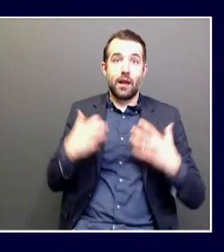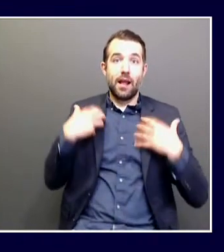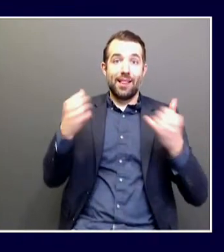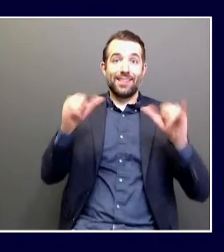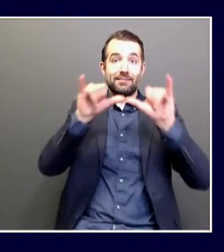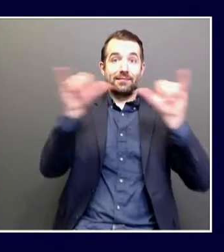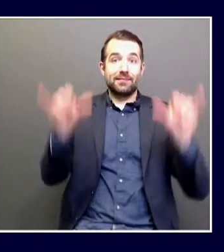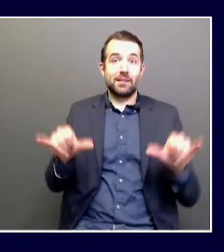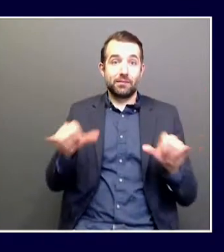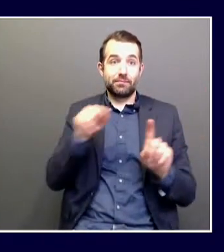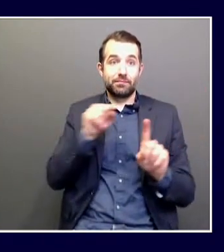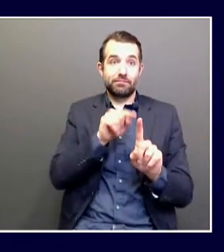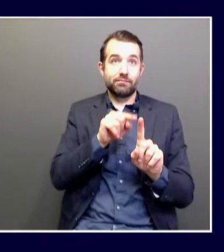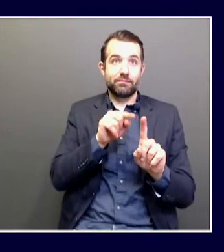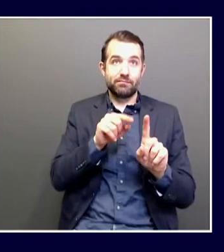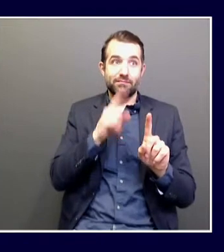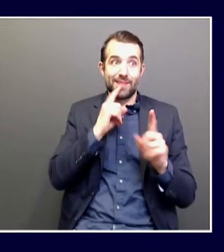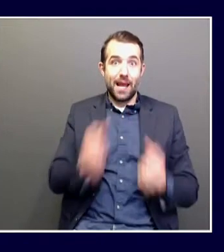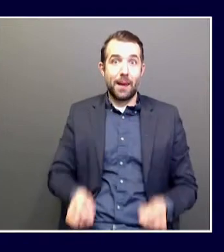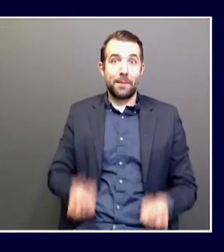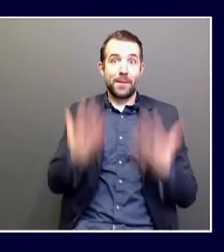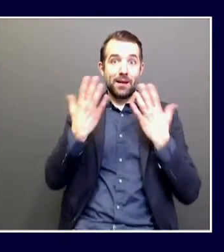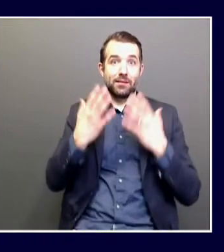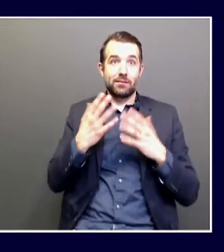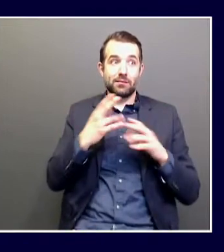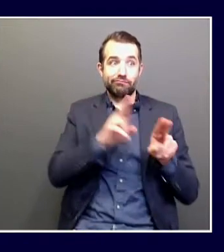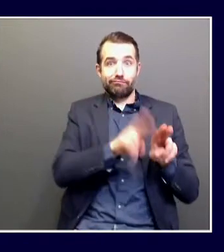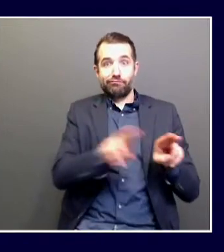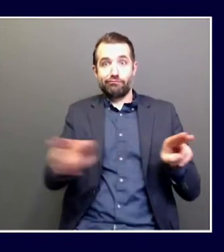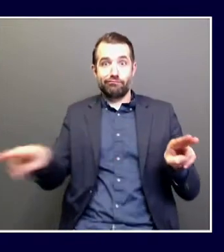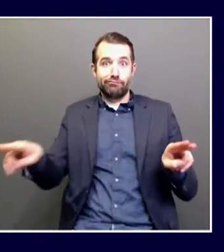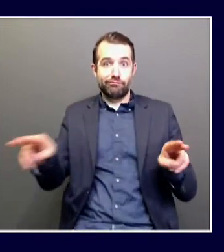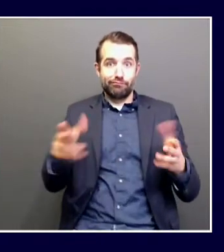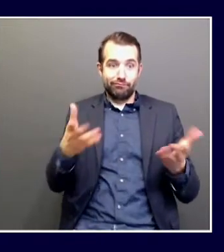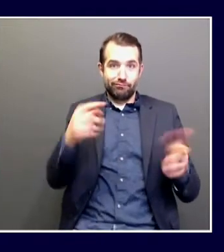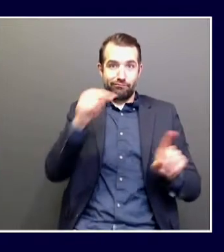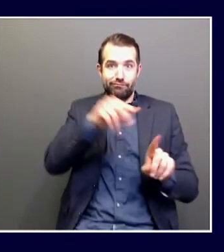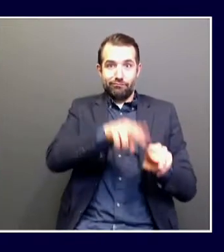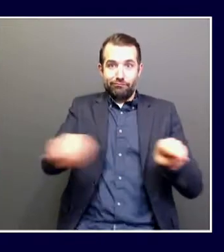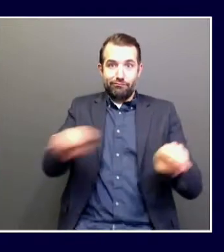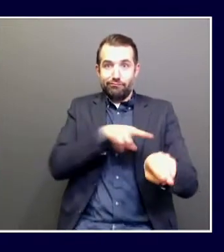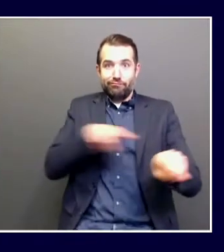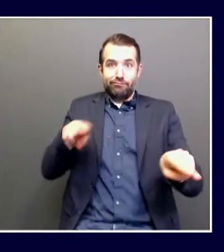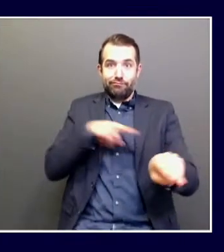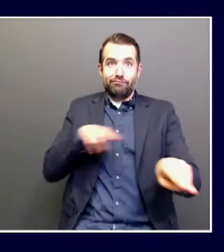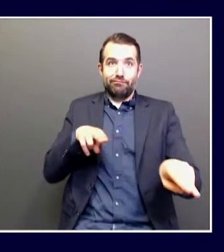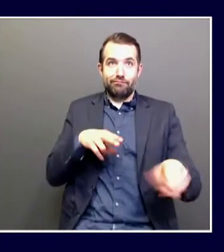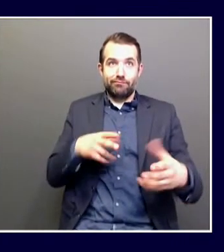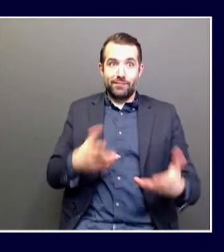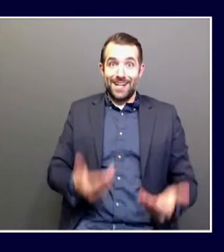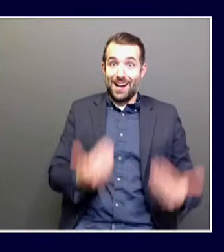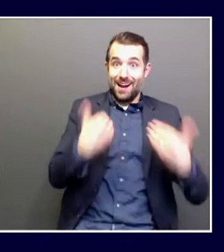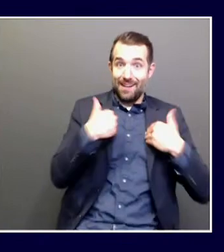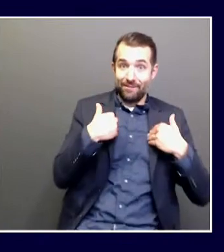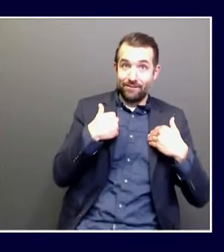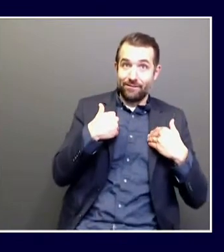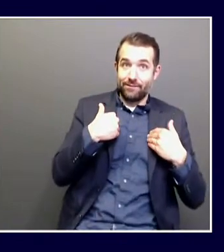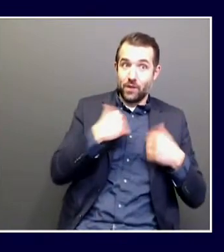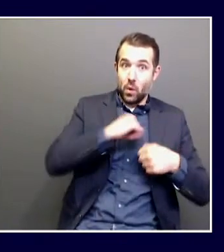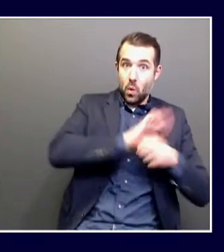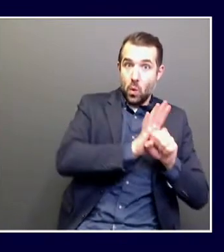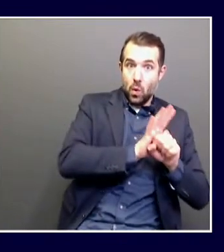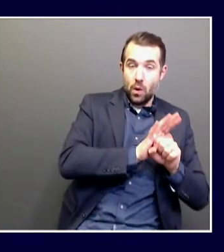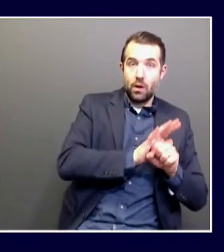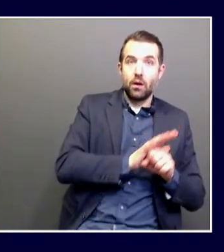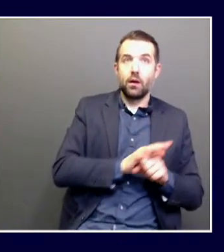doesn't matter when our hospitals are under such great strain, right? What matters right now in this day on January 5th is that